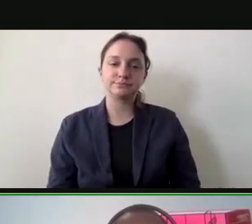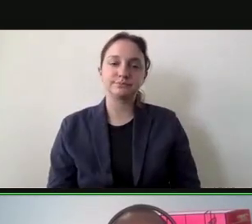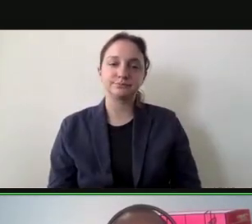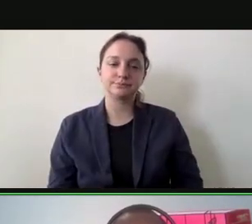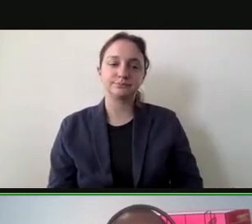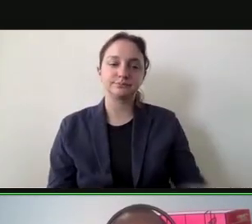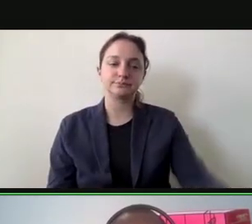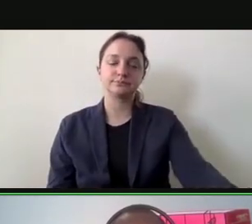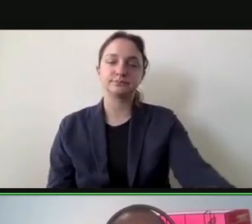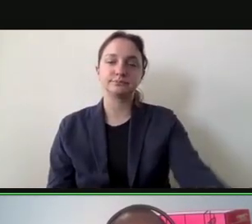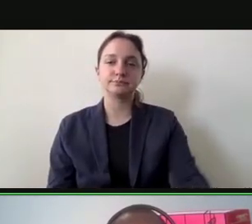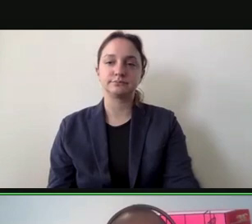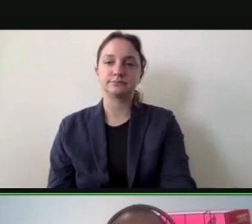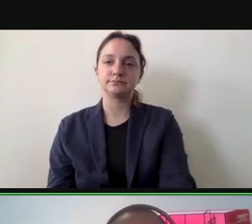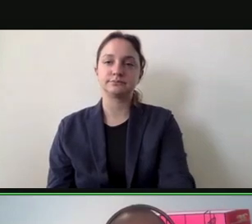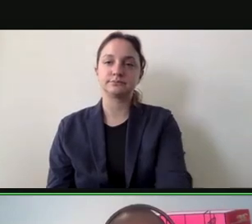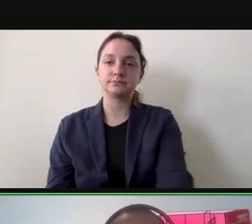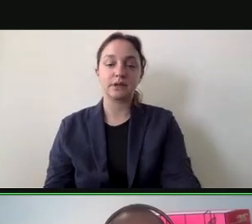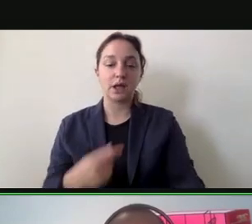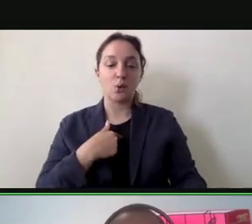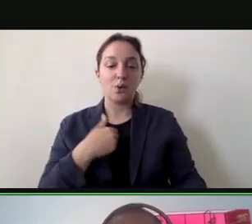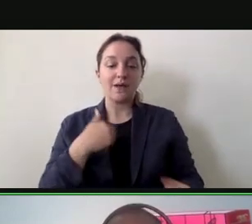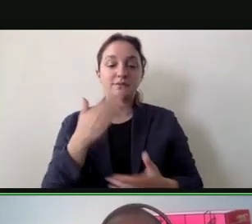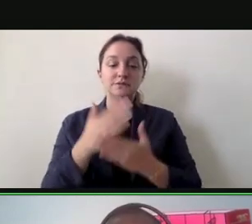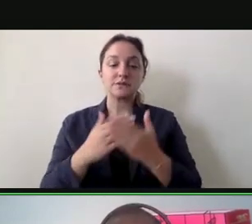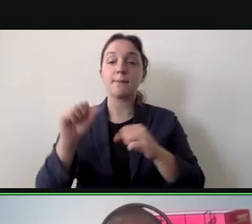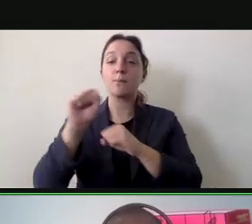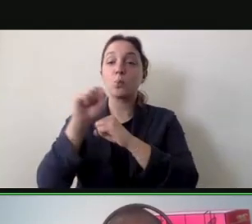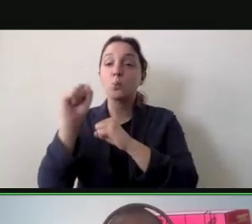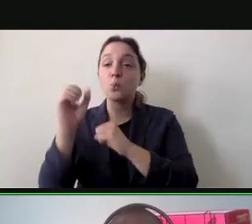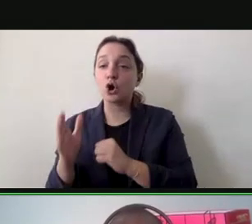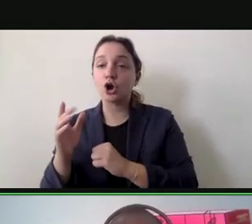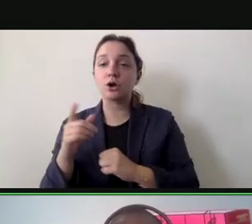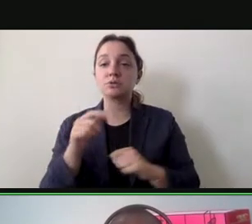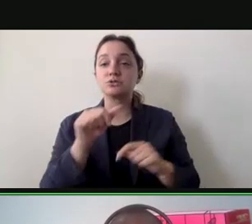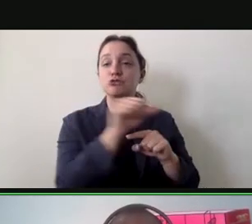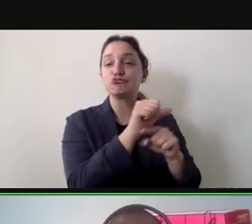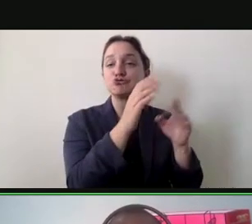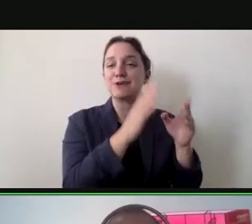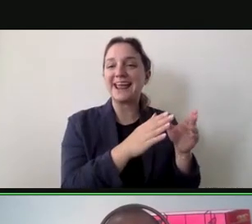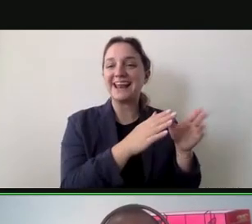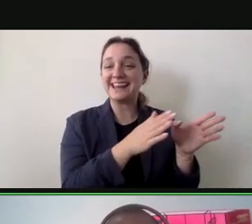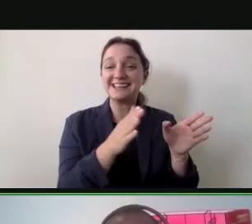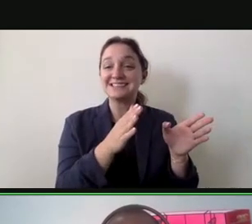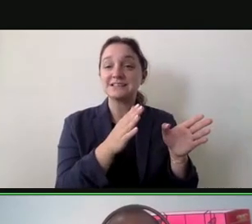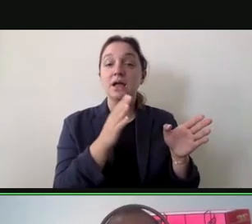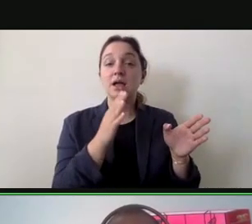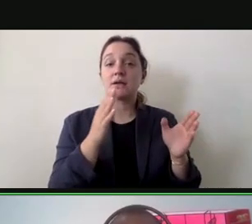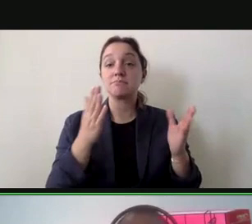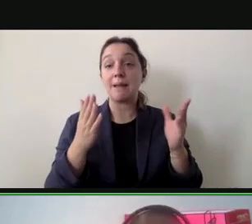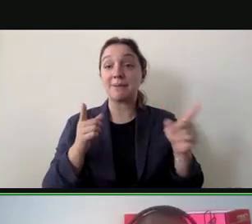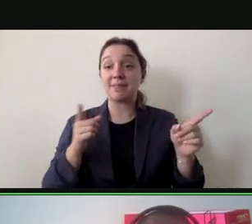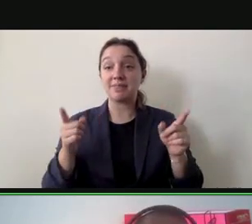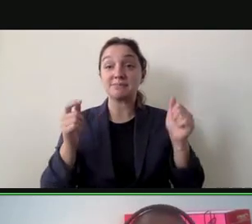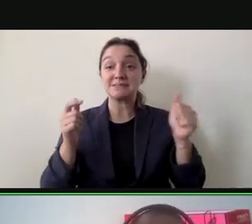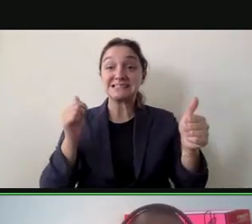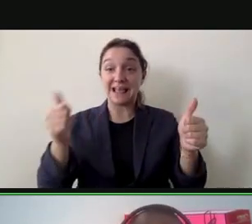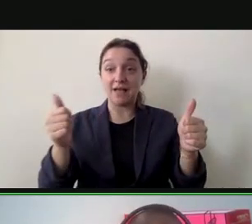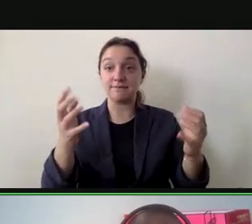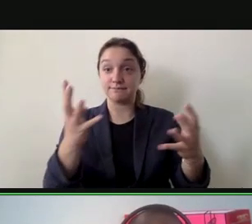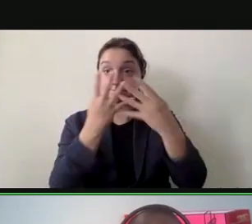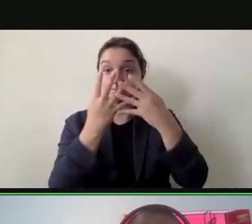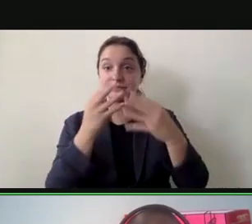And we took some of our workers and trainees, many of whom had only been to Rikers Island when they had been